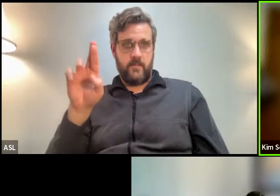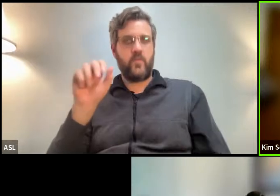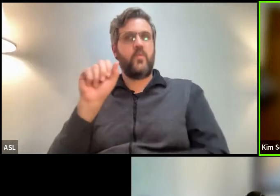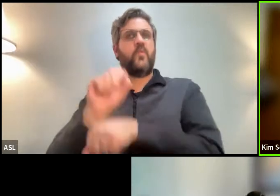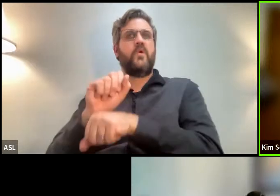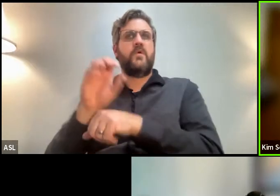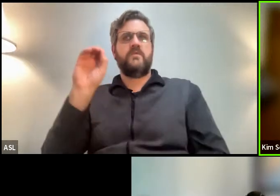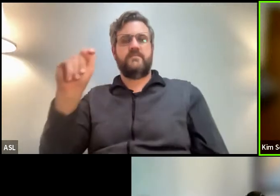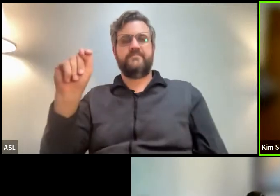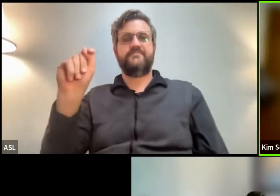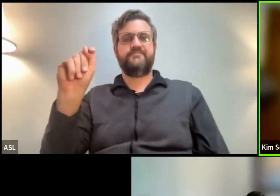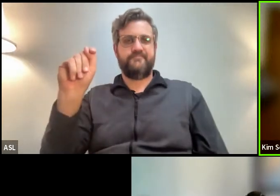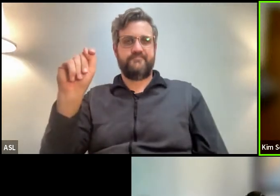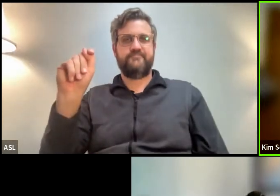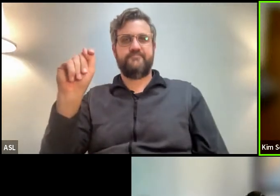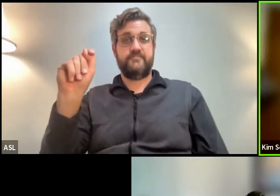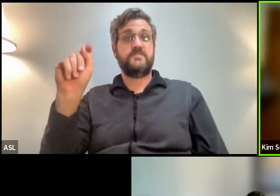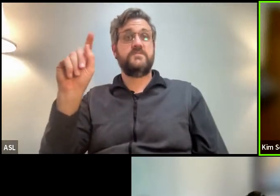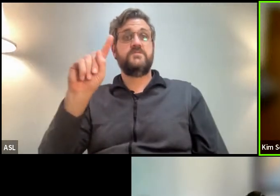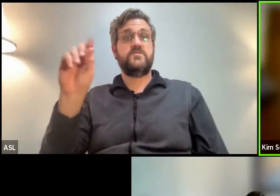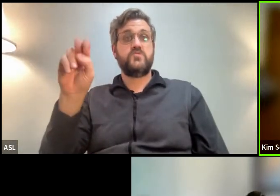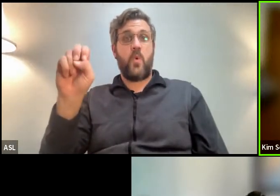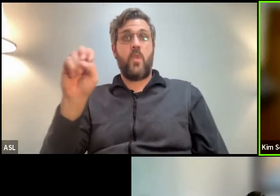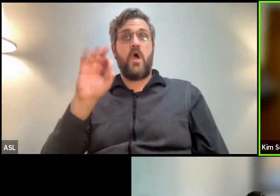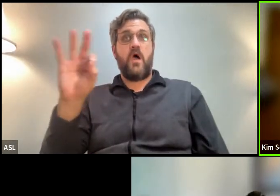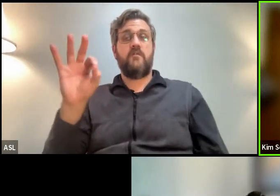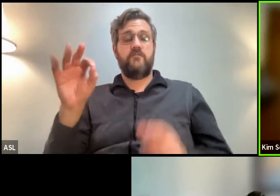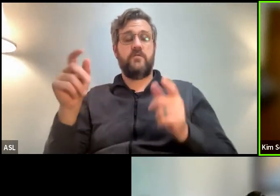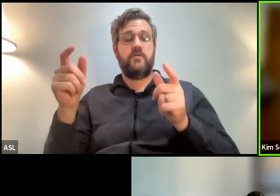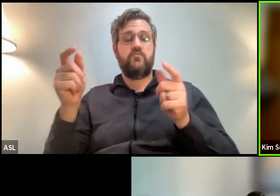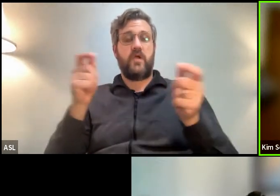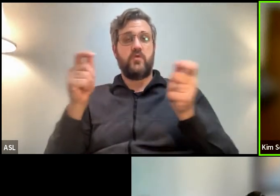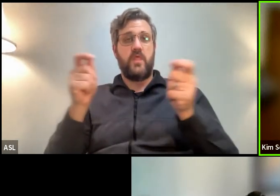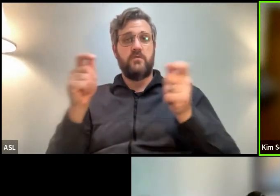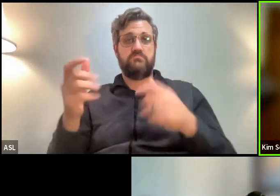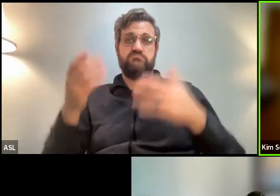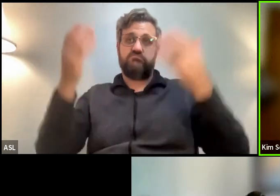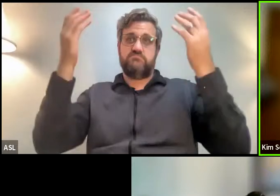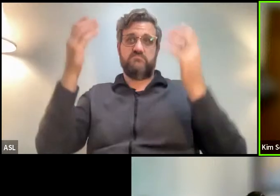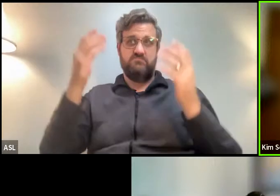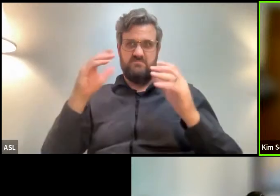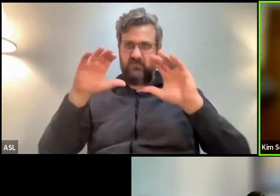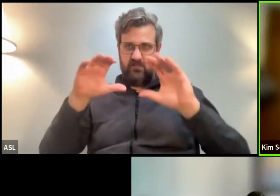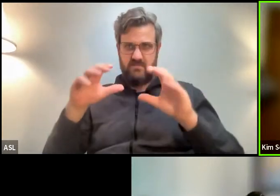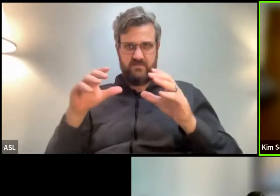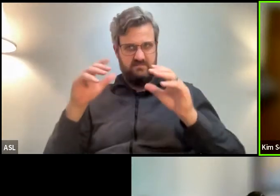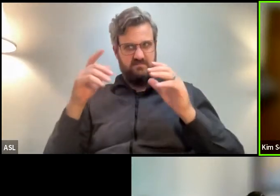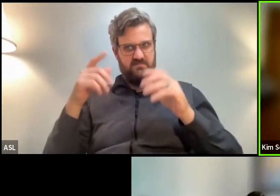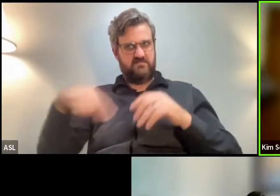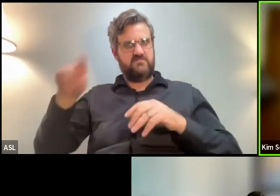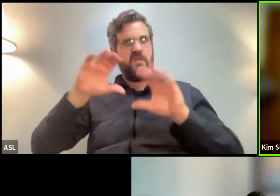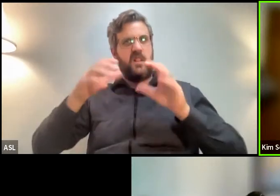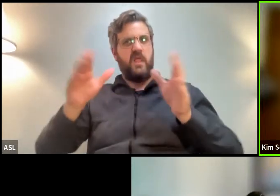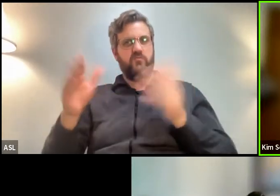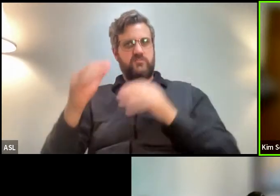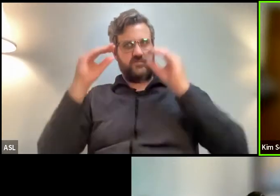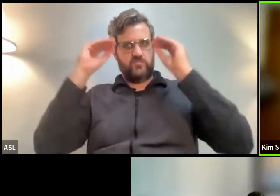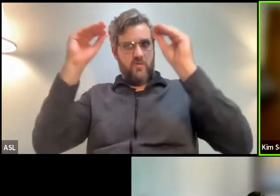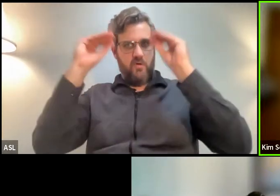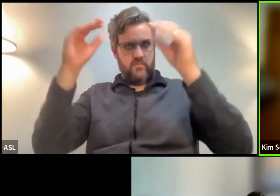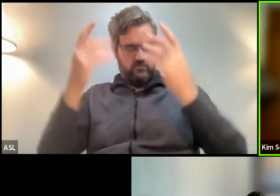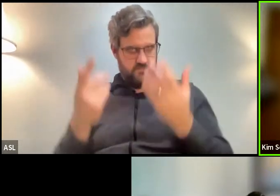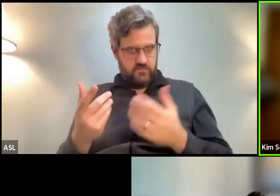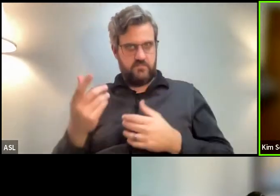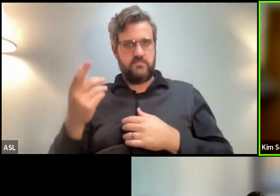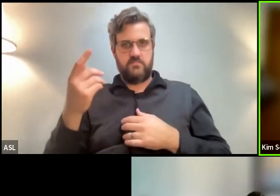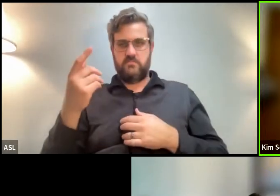therapist, and the zones of regulation, it's often taught in classrooms as well, and we do them in, I think